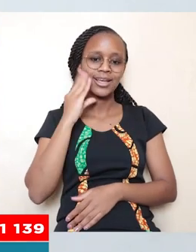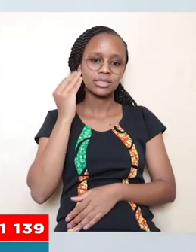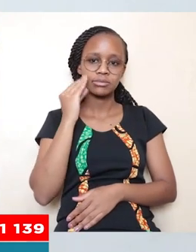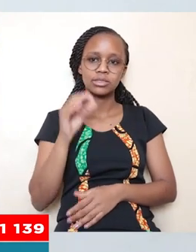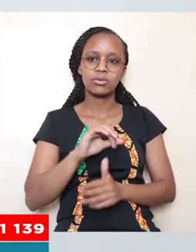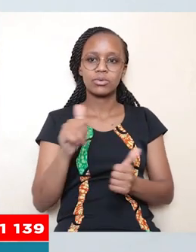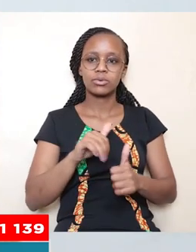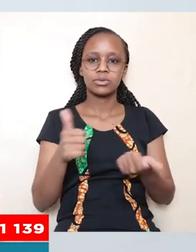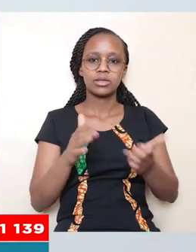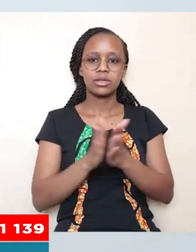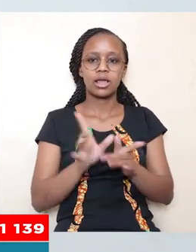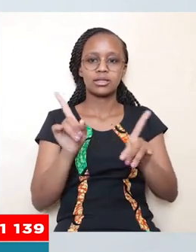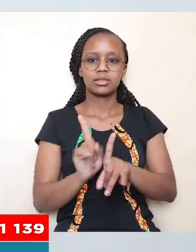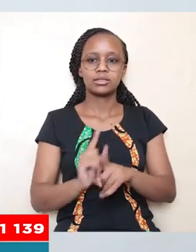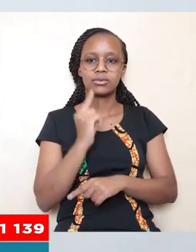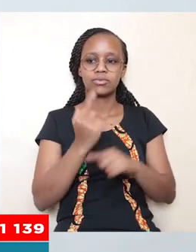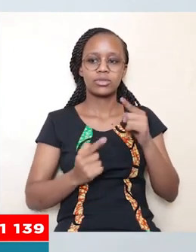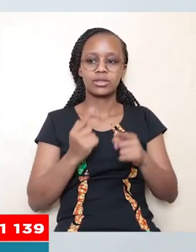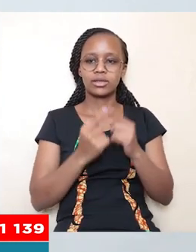experience and, of course, age.